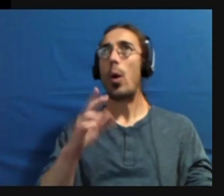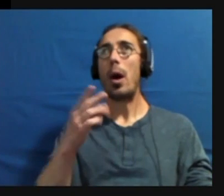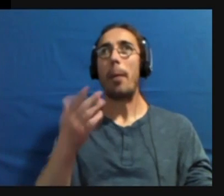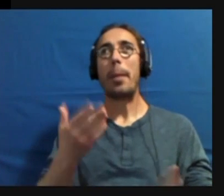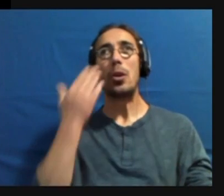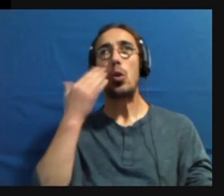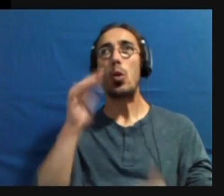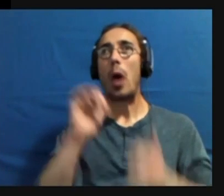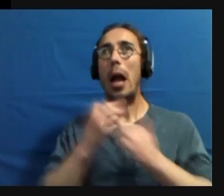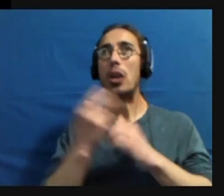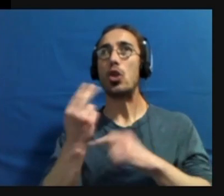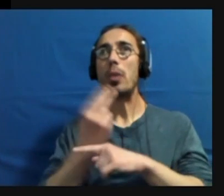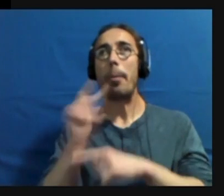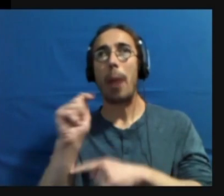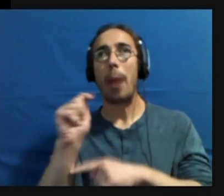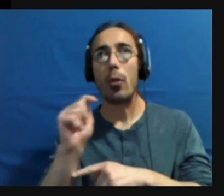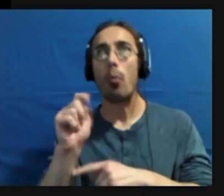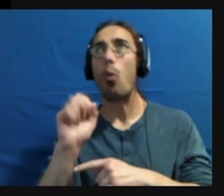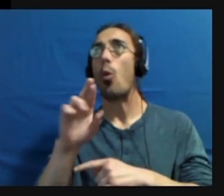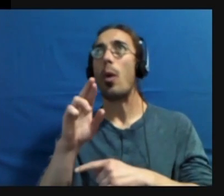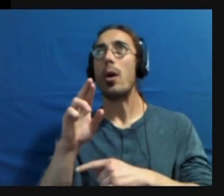may not know when we're in pain.